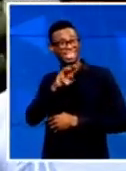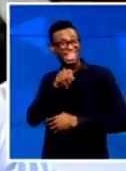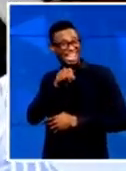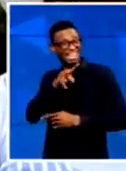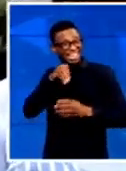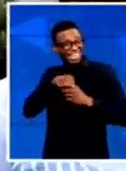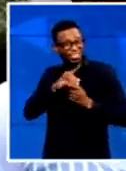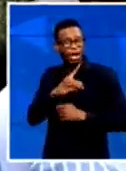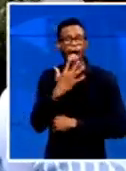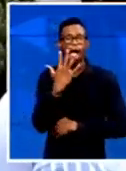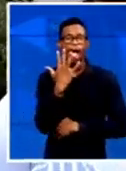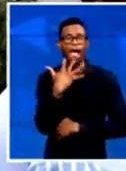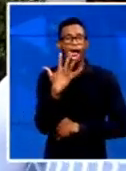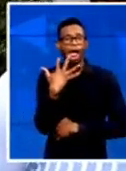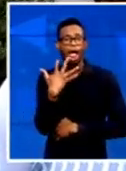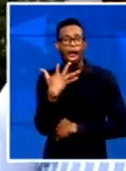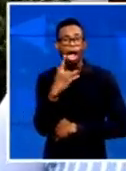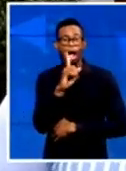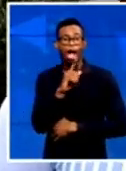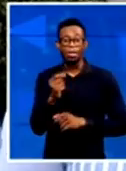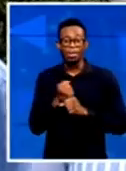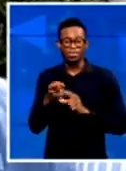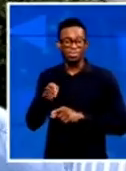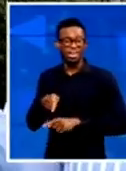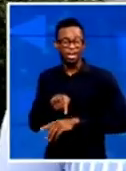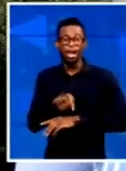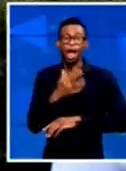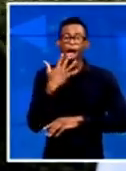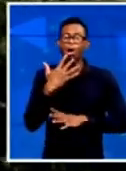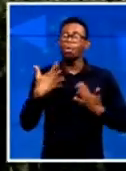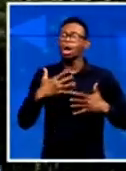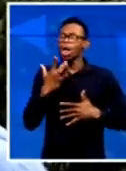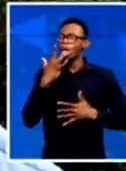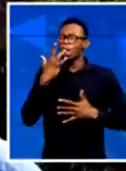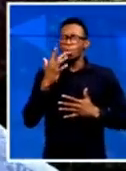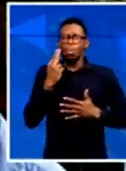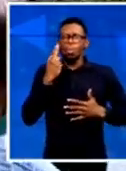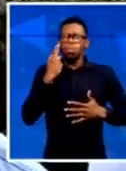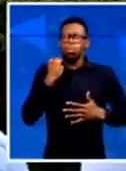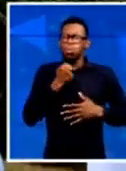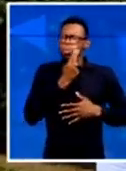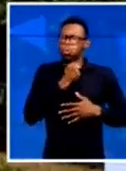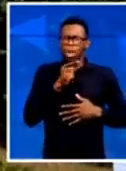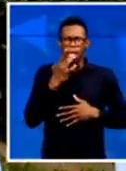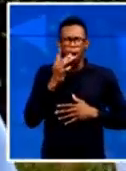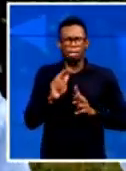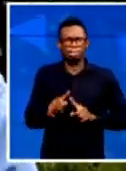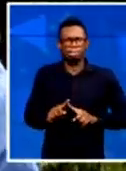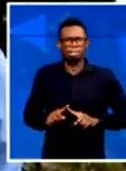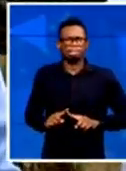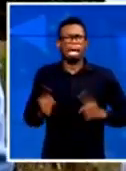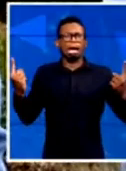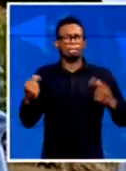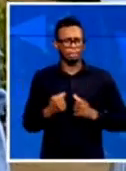actually very, very nice. It's got such a distinct taste to it. And then you saw the macadamia nuts, and so we decided to